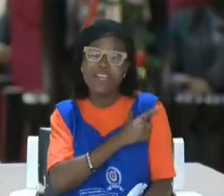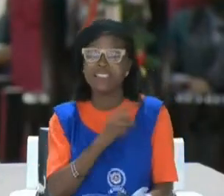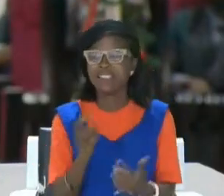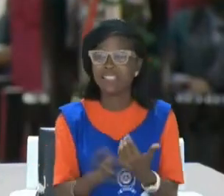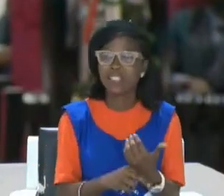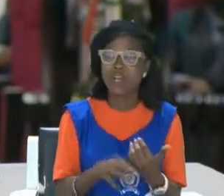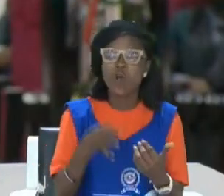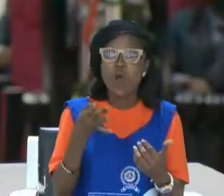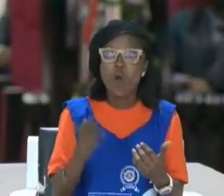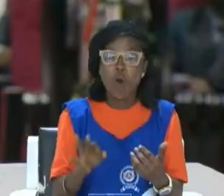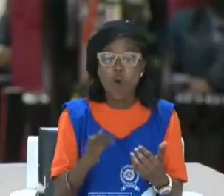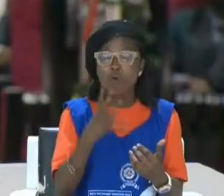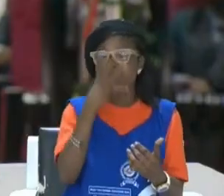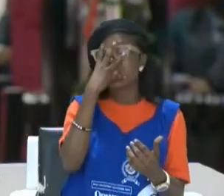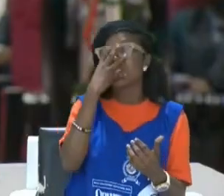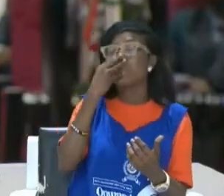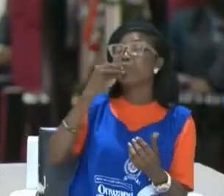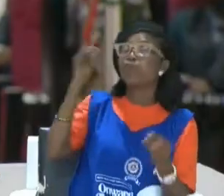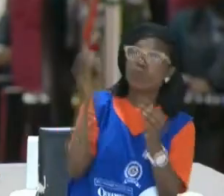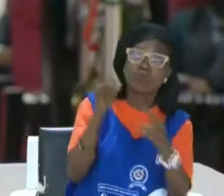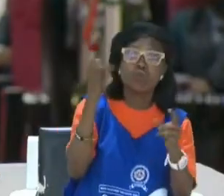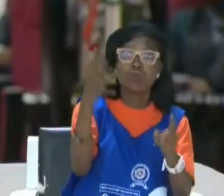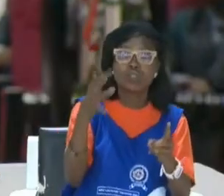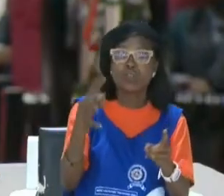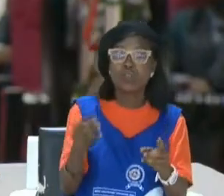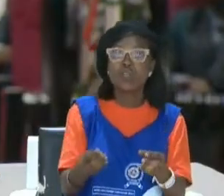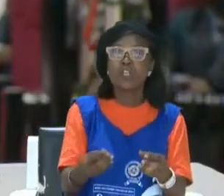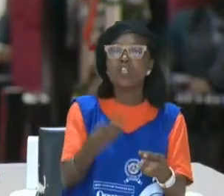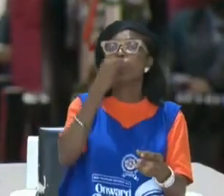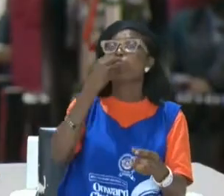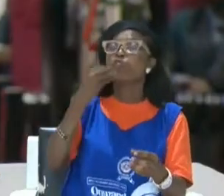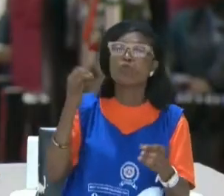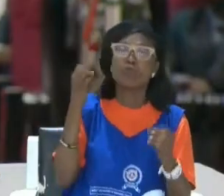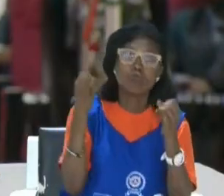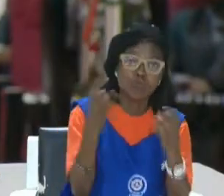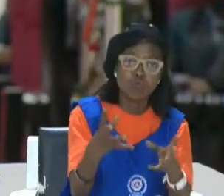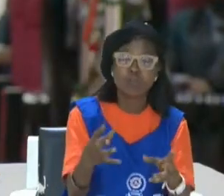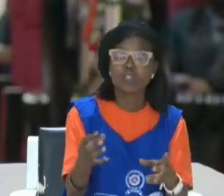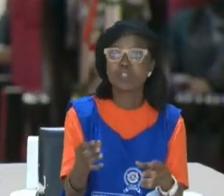of oversleeping, of overeating.